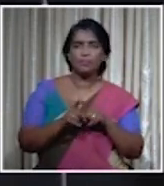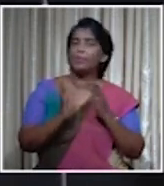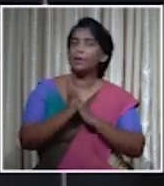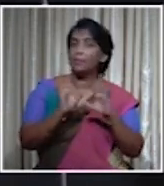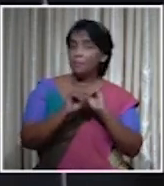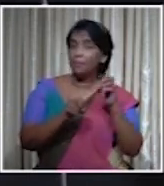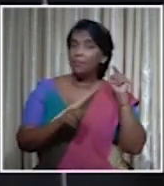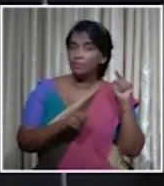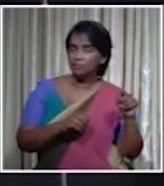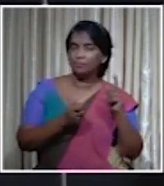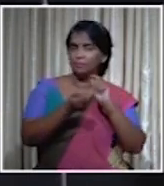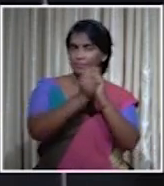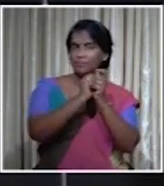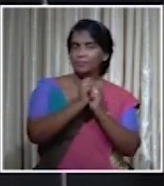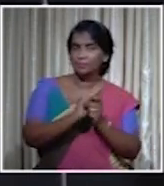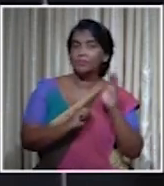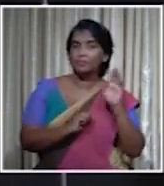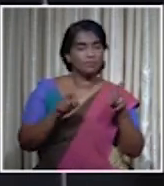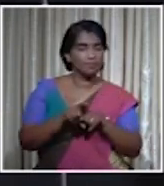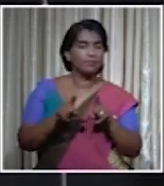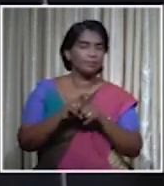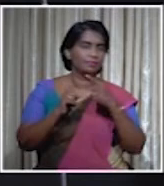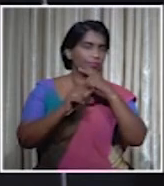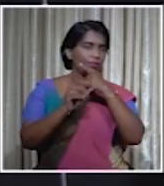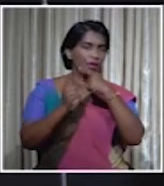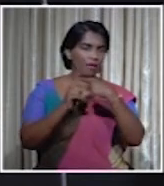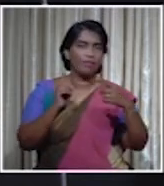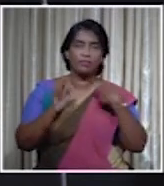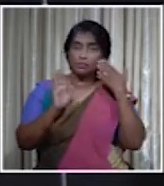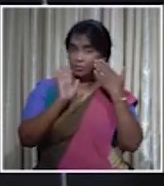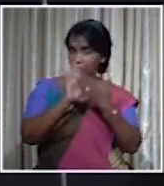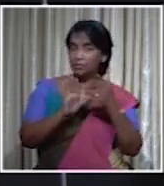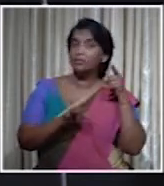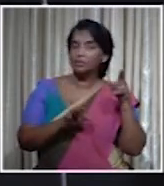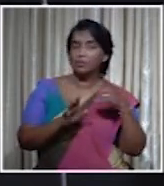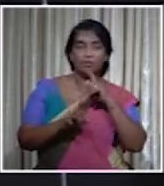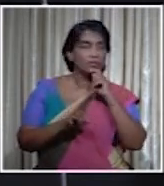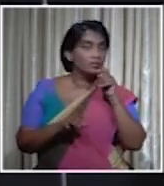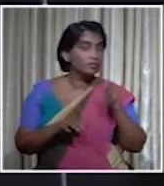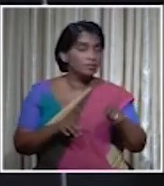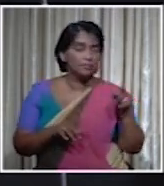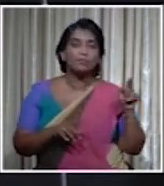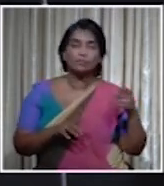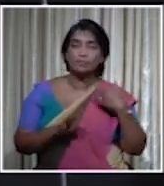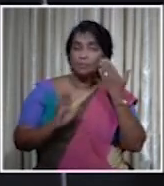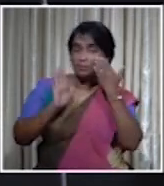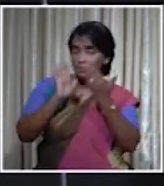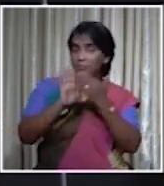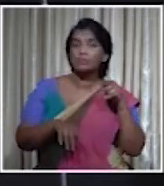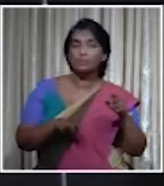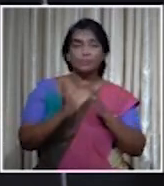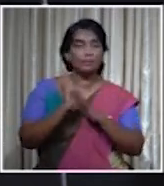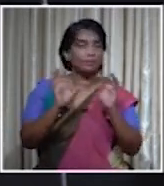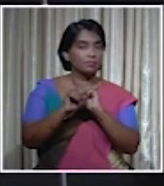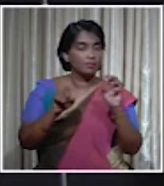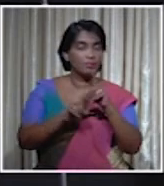on the edited version that the indictment against Mr. Saleh had been based. Chief Magistrate had observed that if the entire unedited version of the media conference had been published,